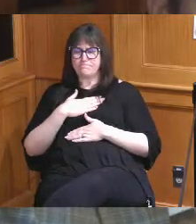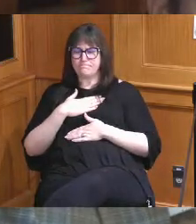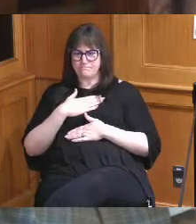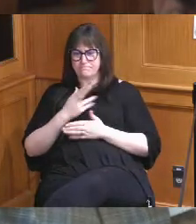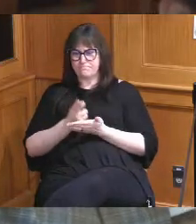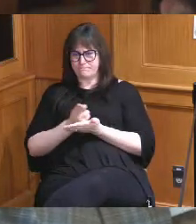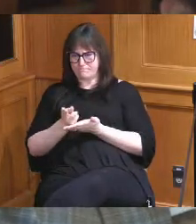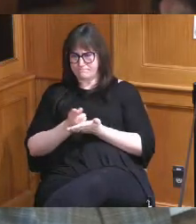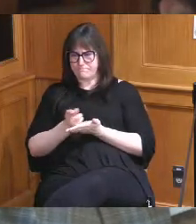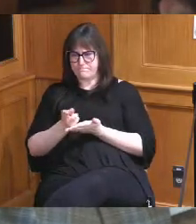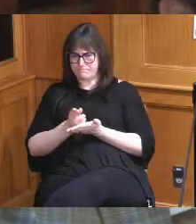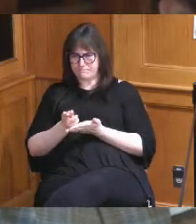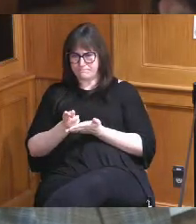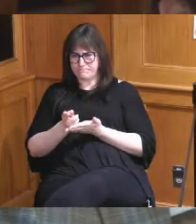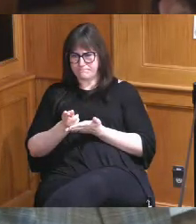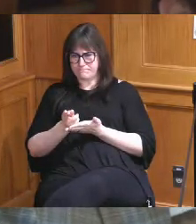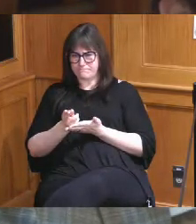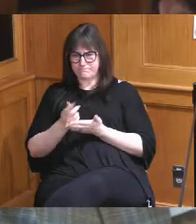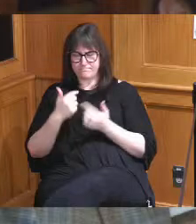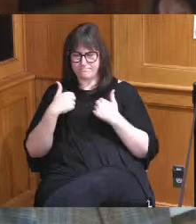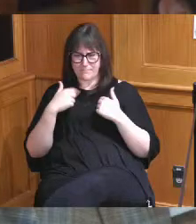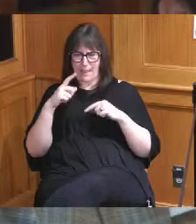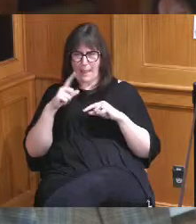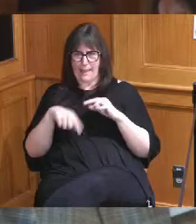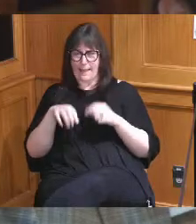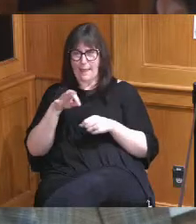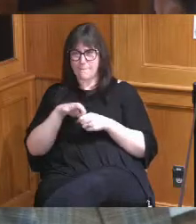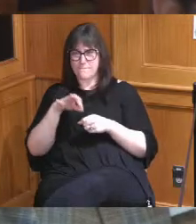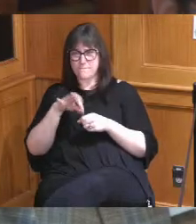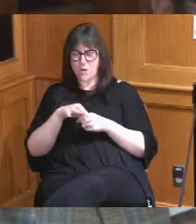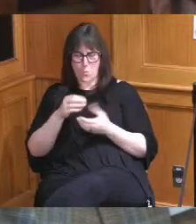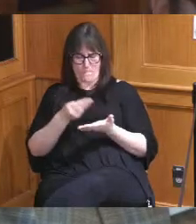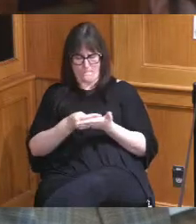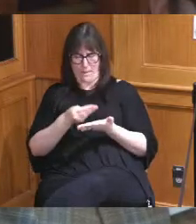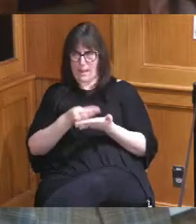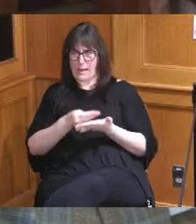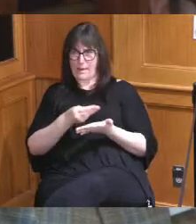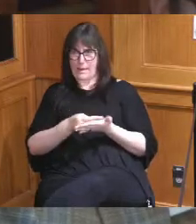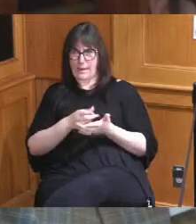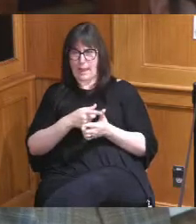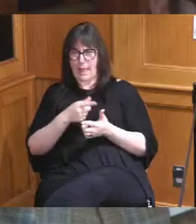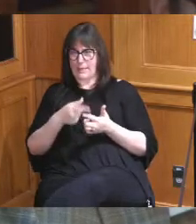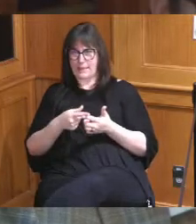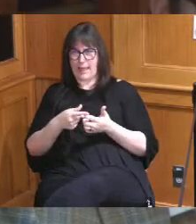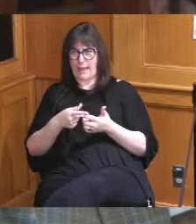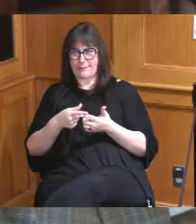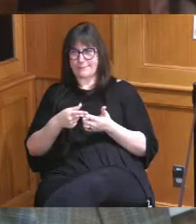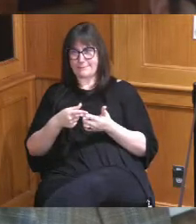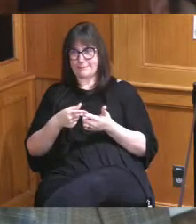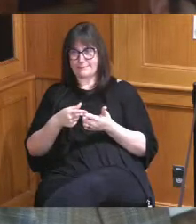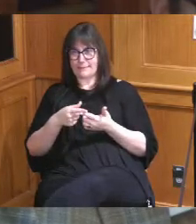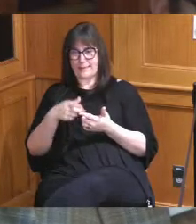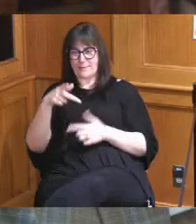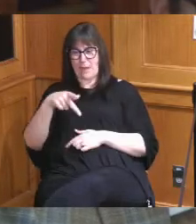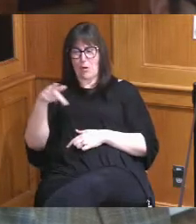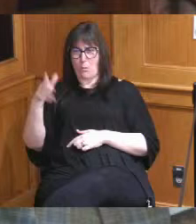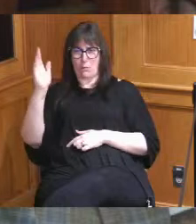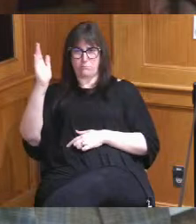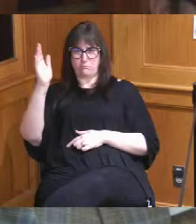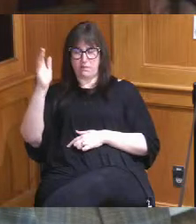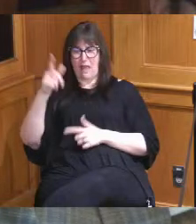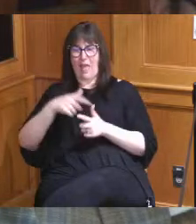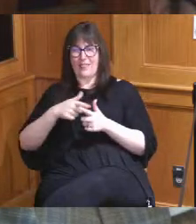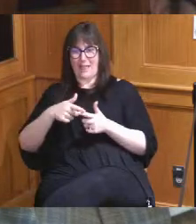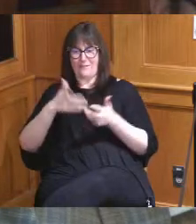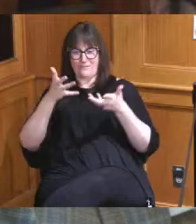honest. I just can't vote on something, money, and then we have this PowerPoint presentation, and then I go